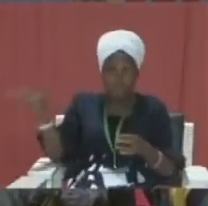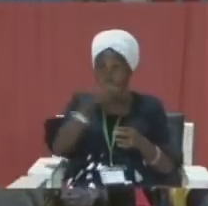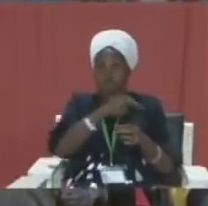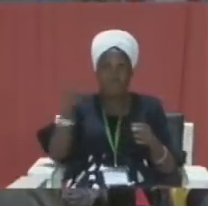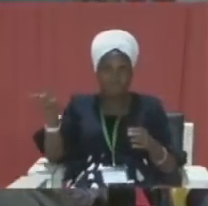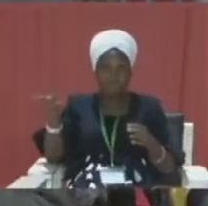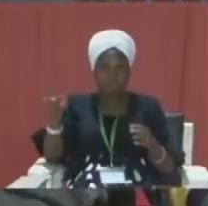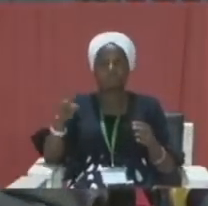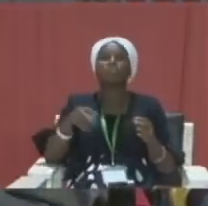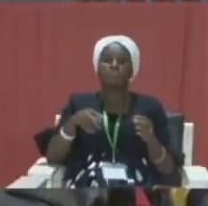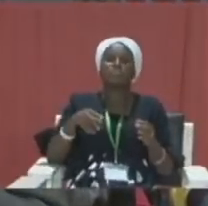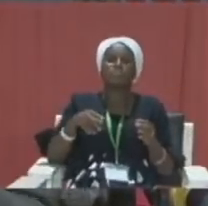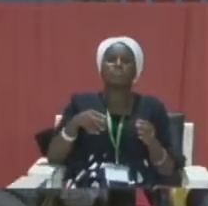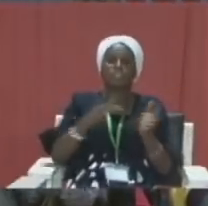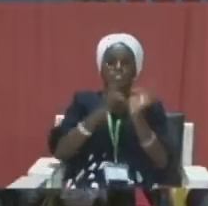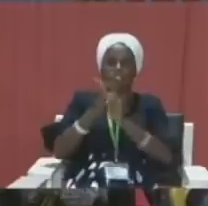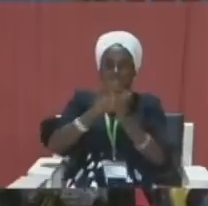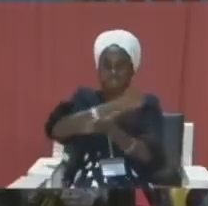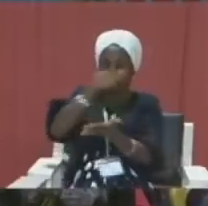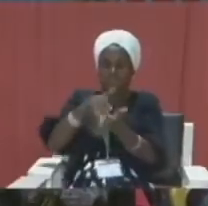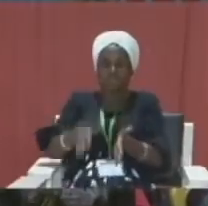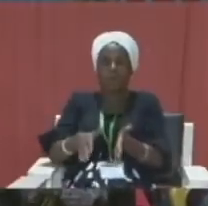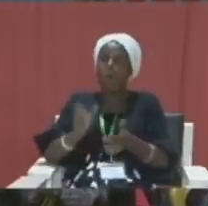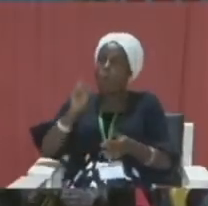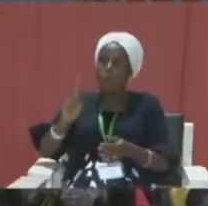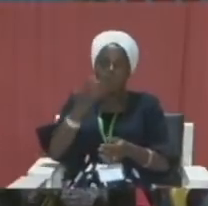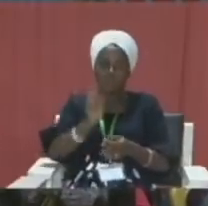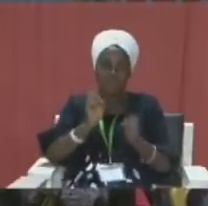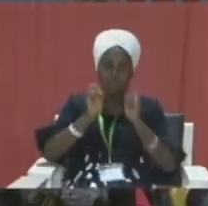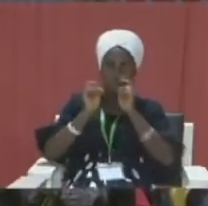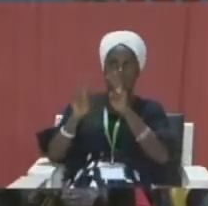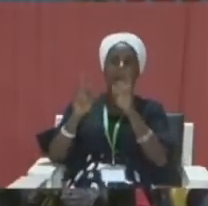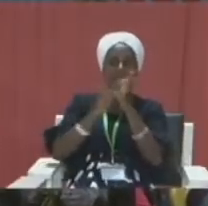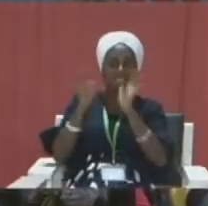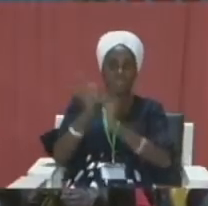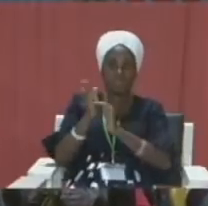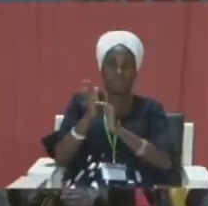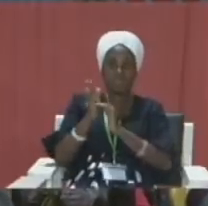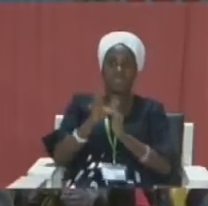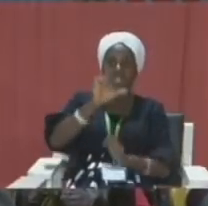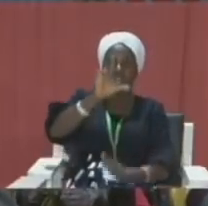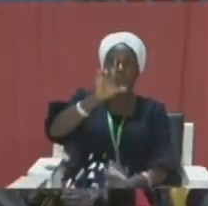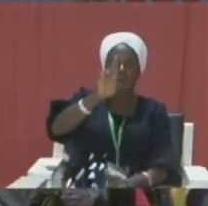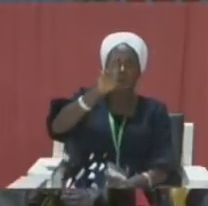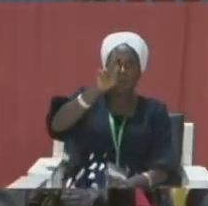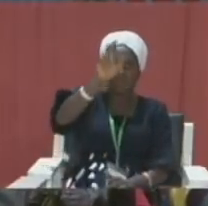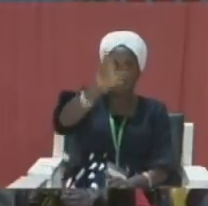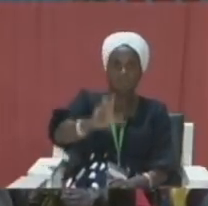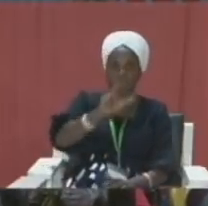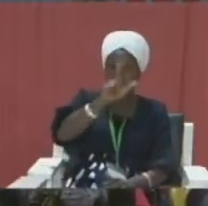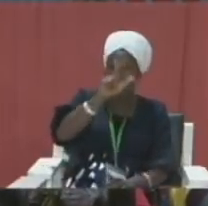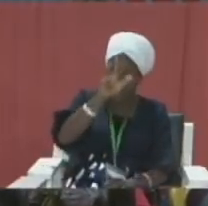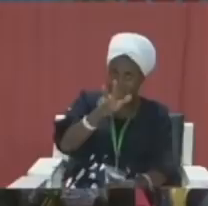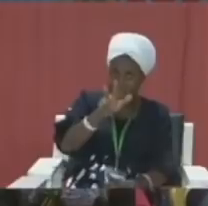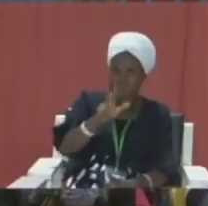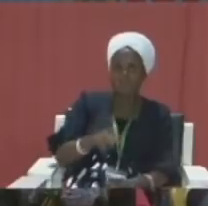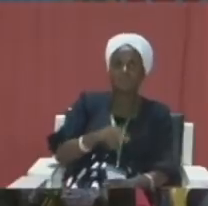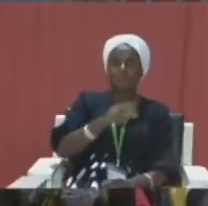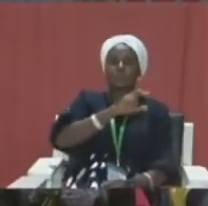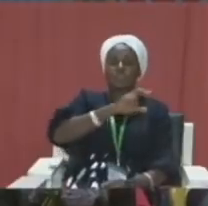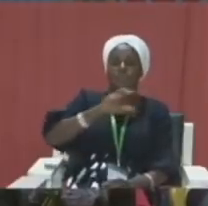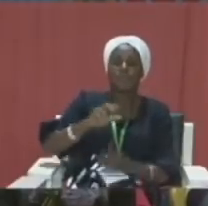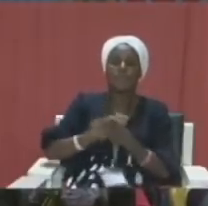And one of them looked at Jesus. The same Luke 23, verse 32 to 34.